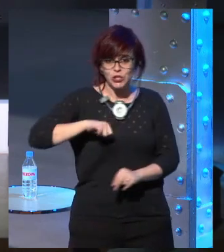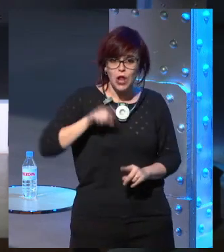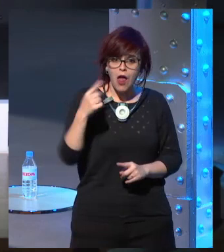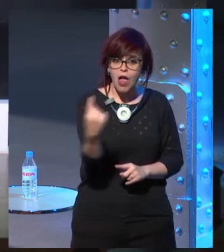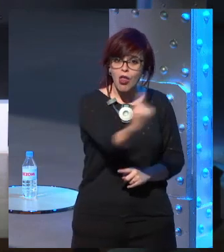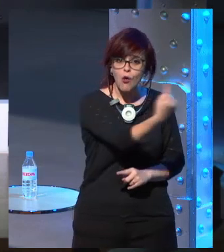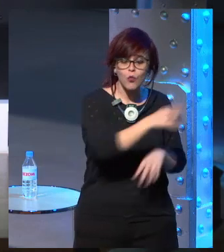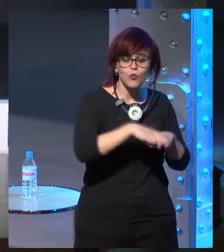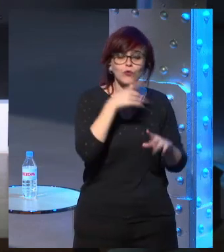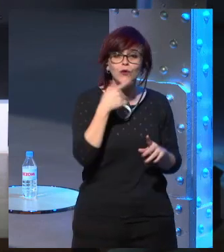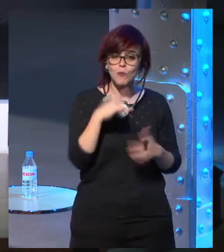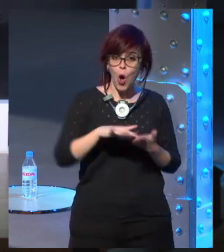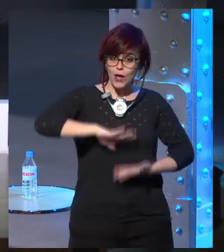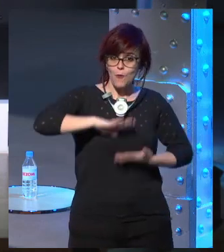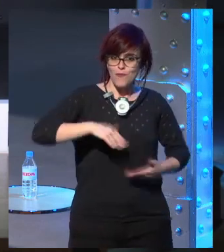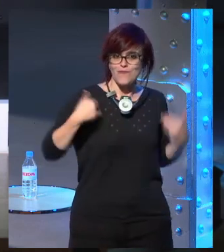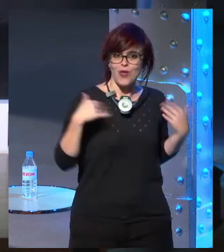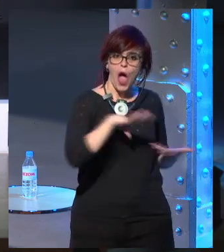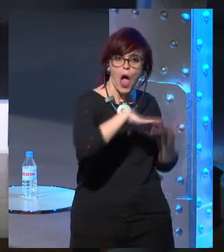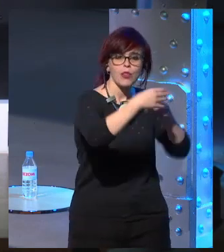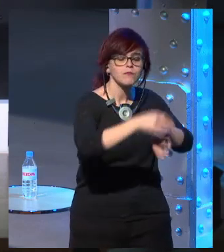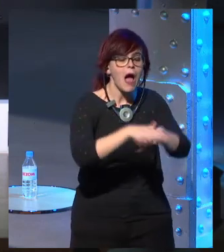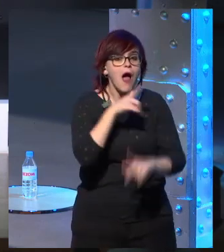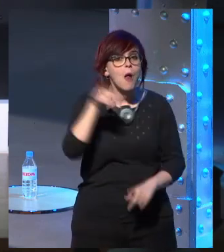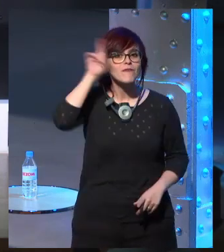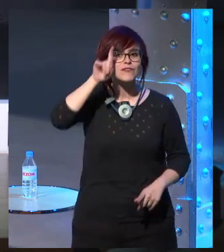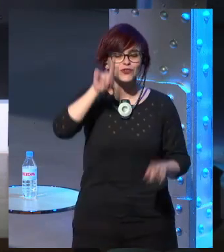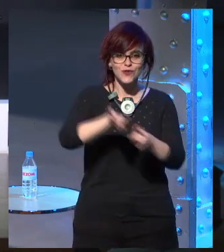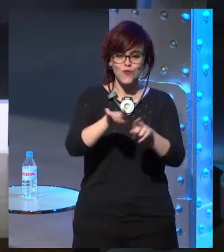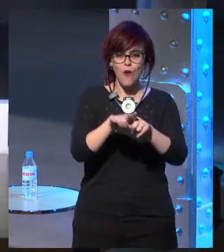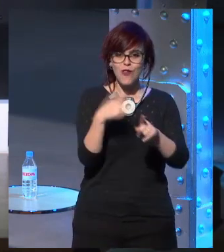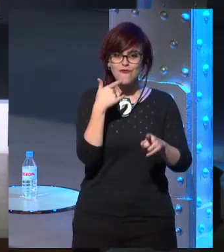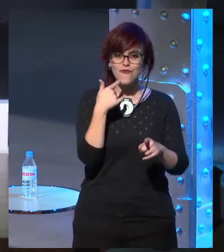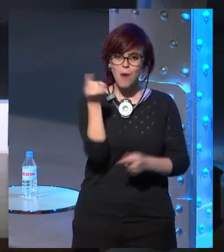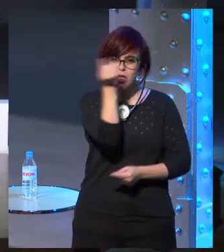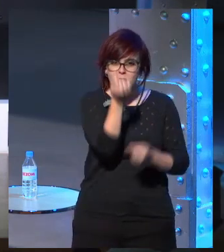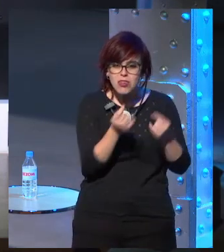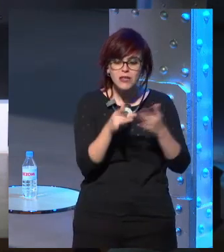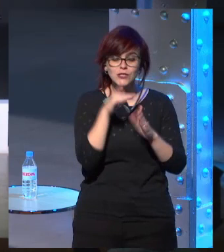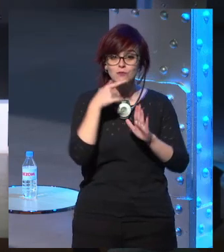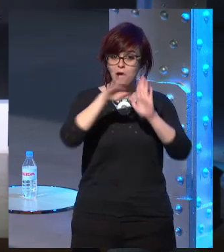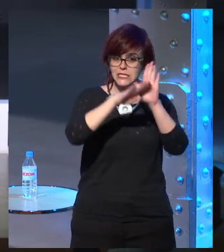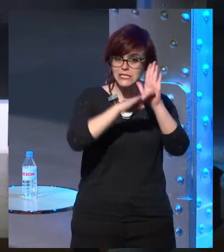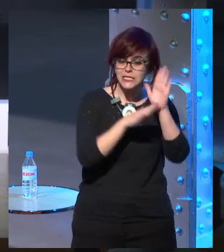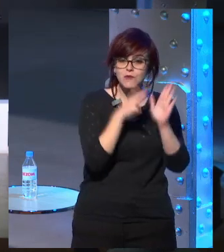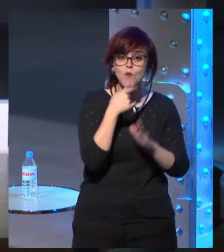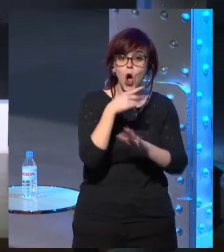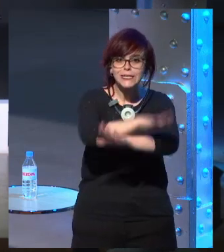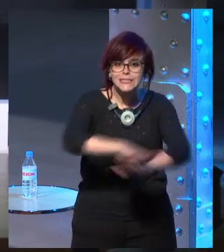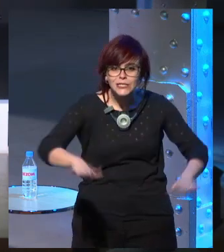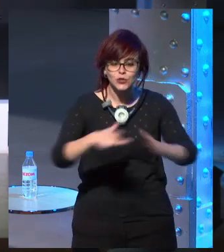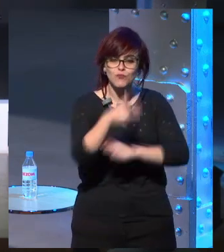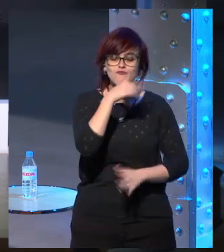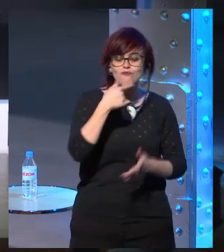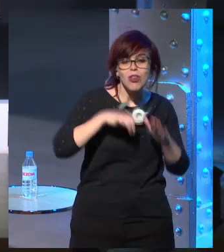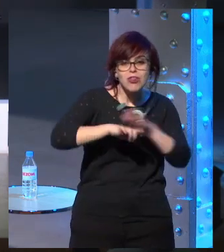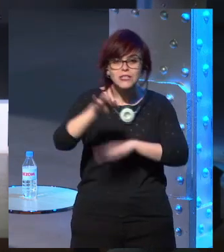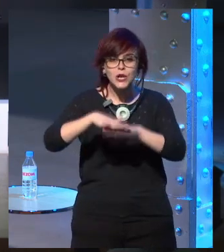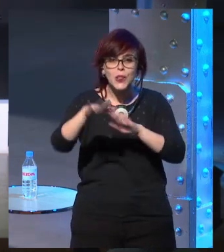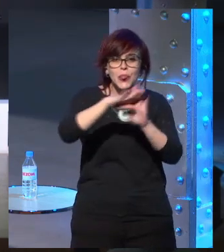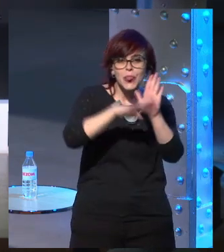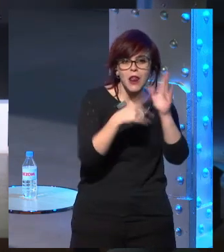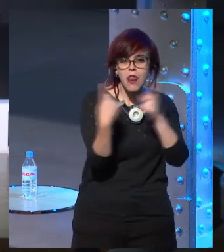the co-designers of the pathways and the playlists that our young people are moving through. And when I say co-designers, I mean they'll be co-designing with